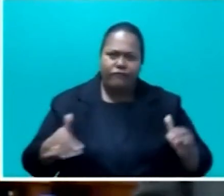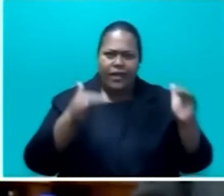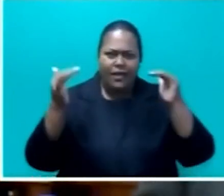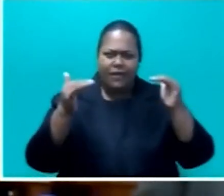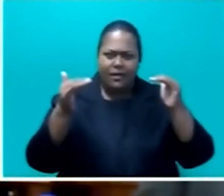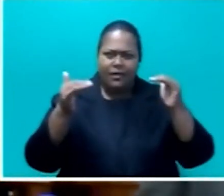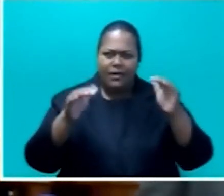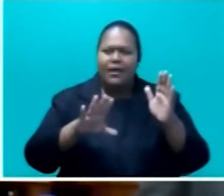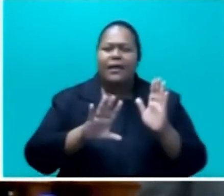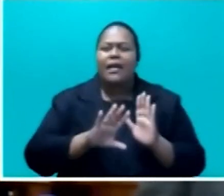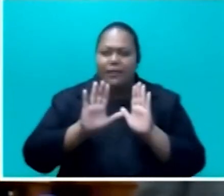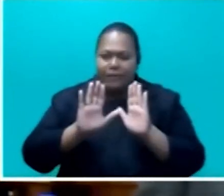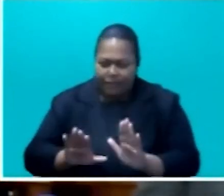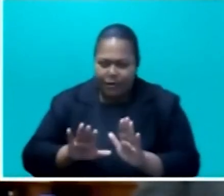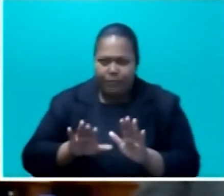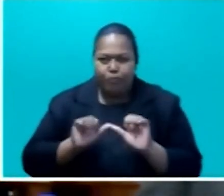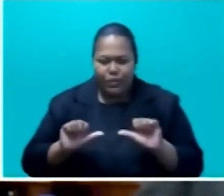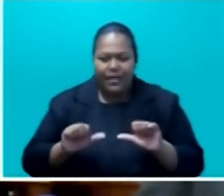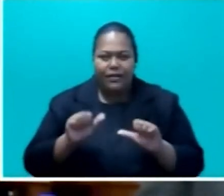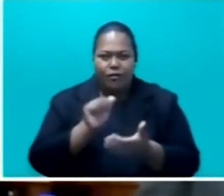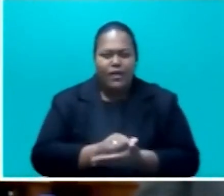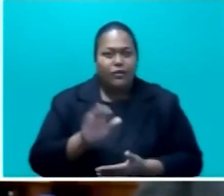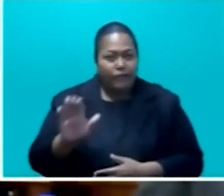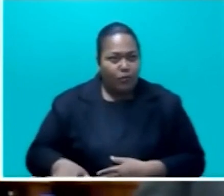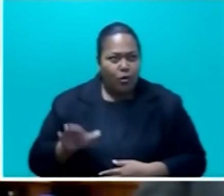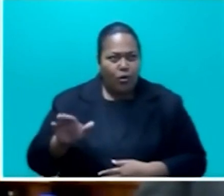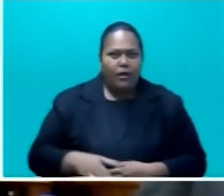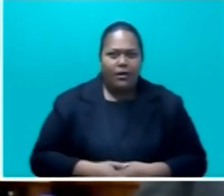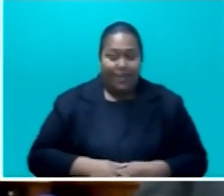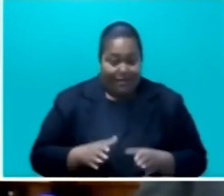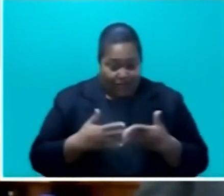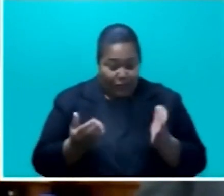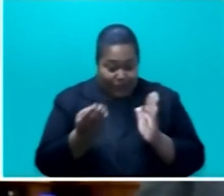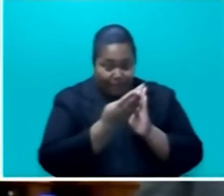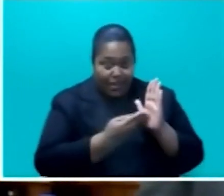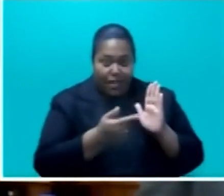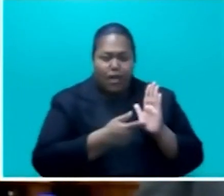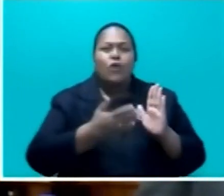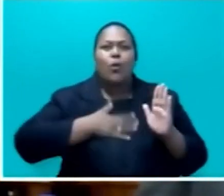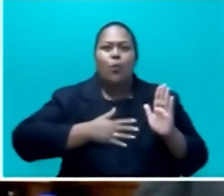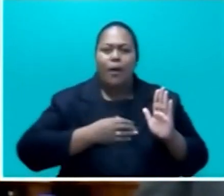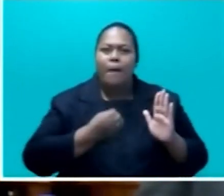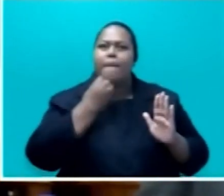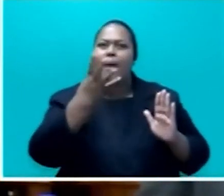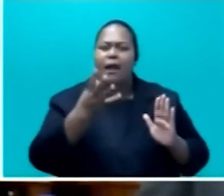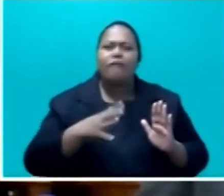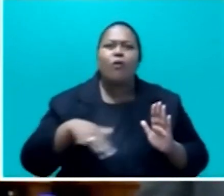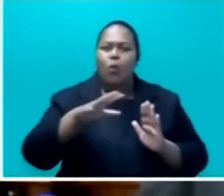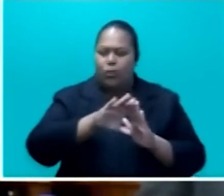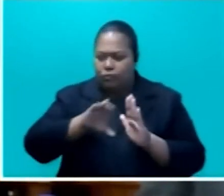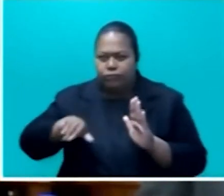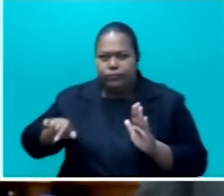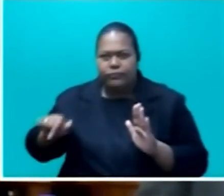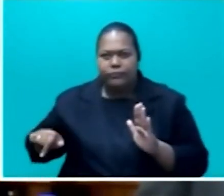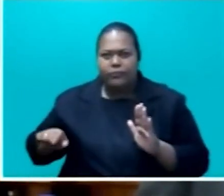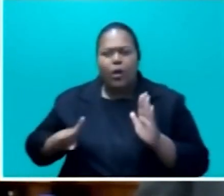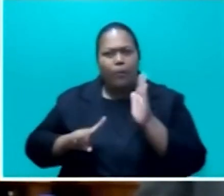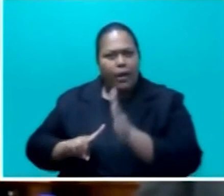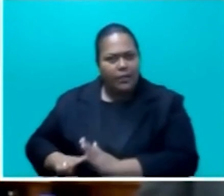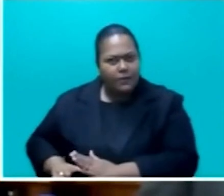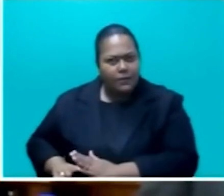and righteousness. In Proverbs 31:8-9, it says, and I quote, "Speak up for those who cannot speak for